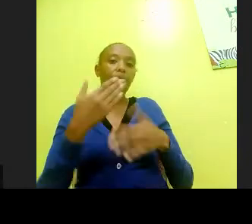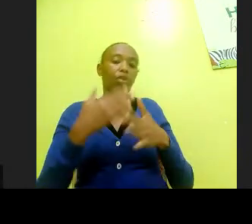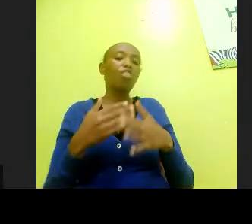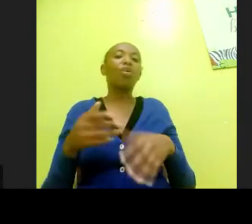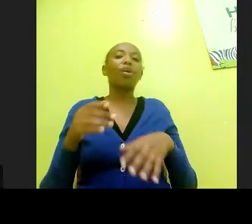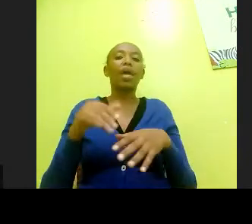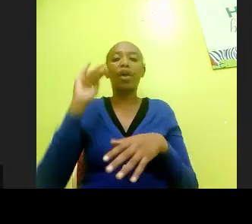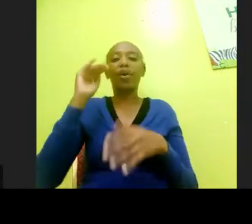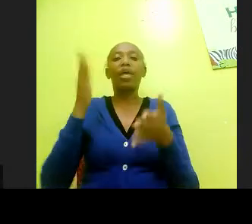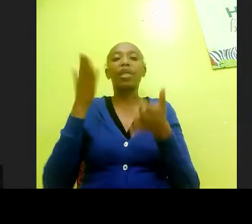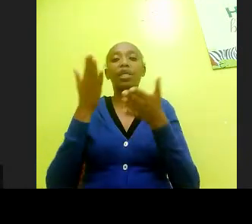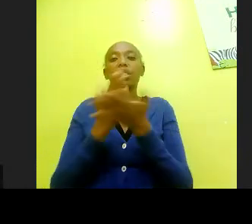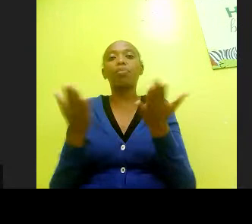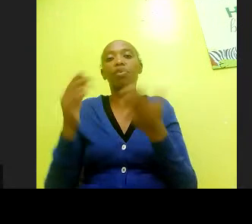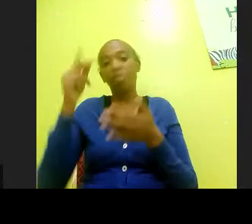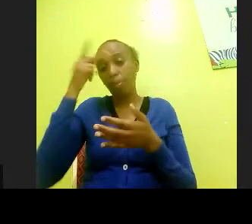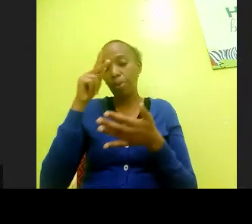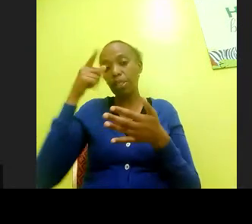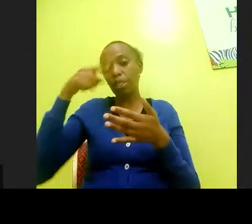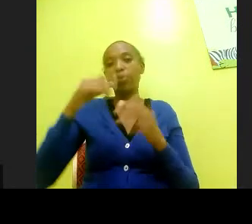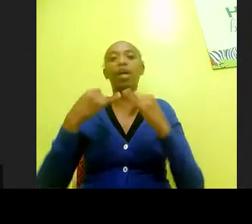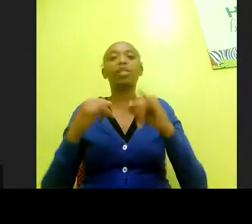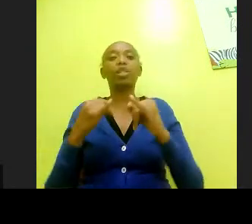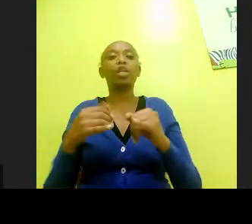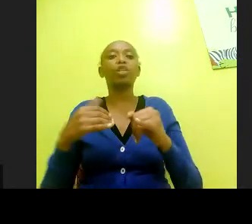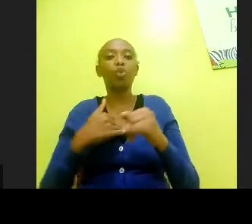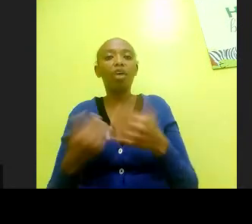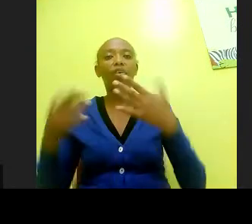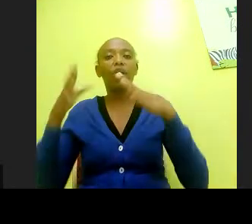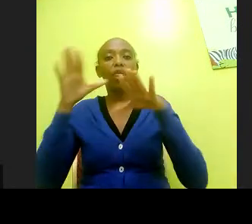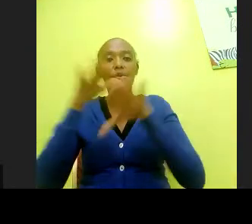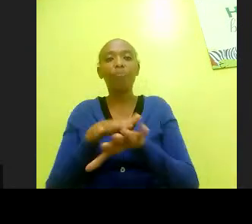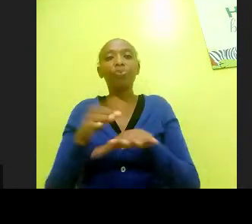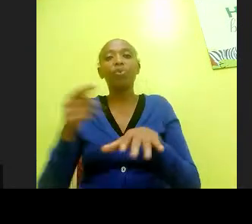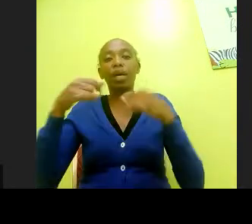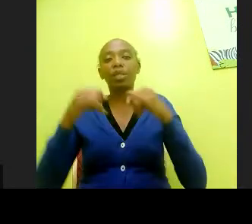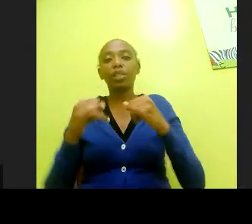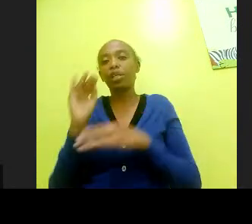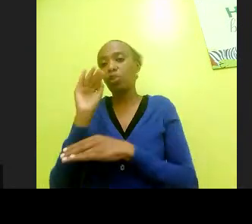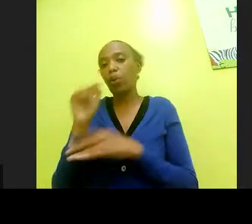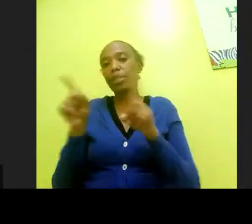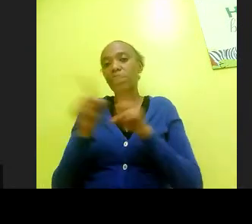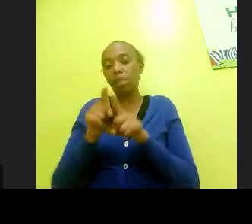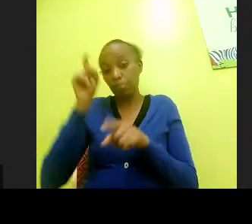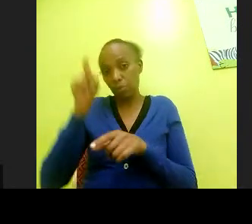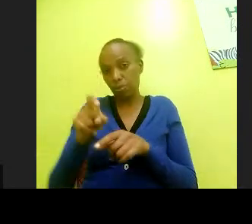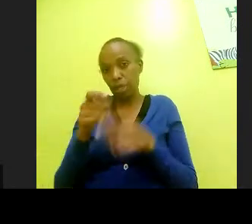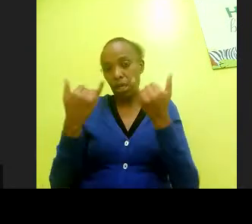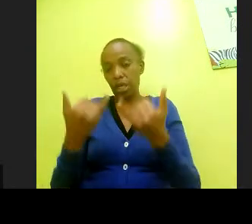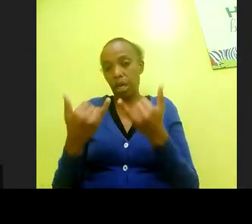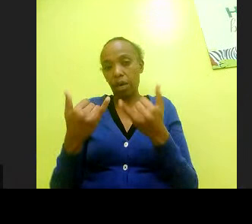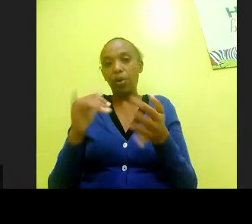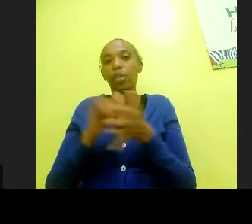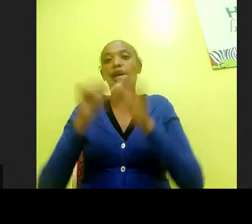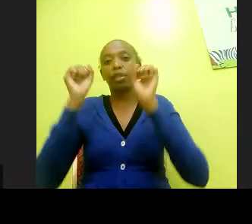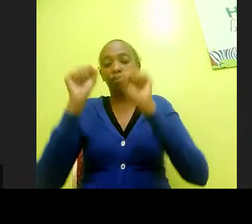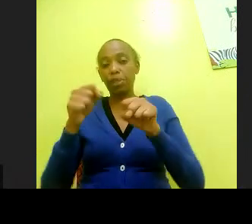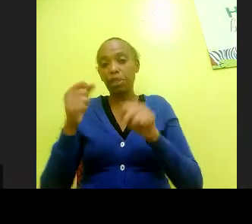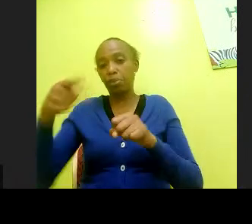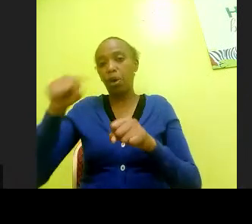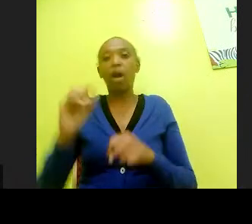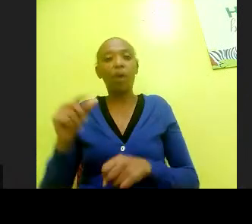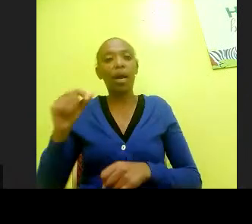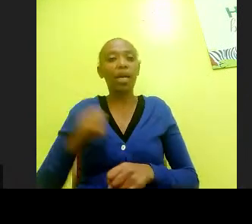of the policies we're trying to put in place, we're trying to ask for, we're trying to demand right now so that our girls can have